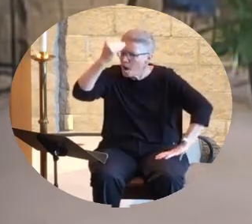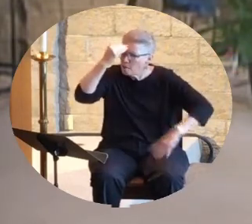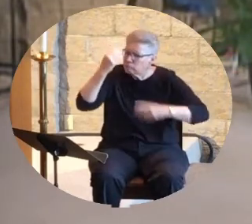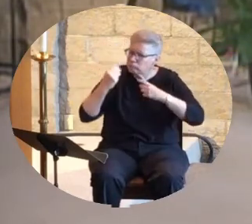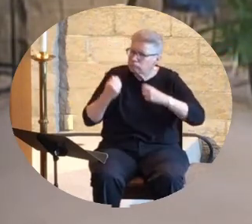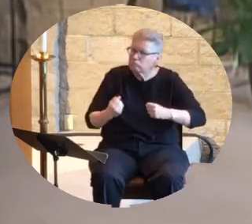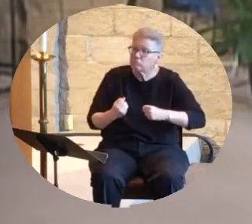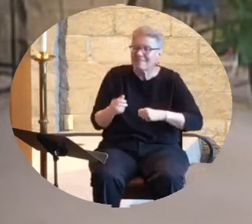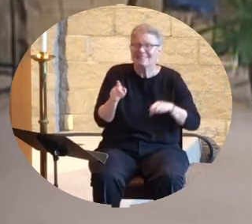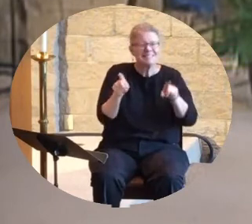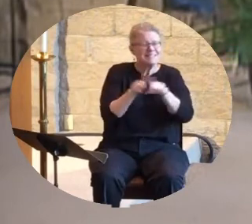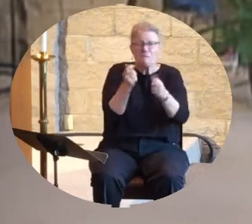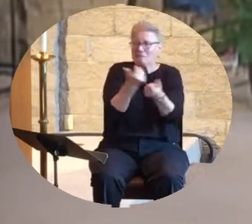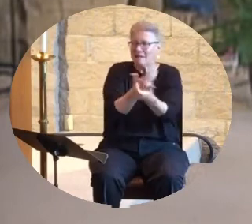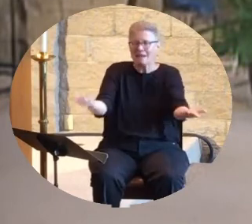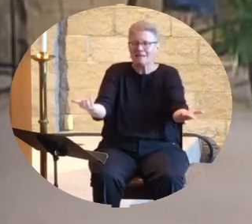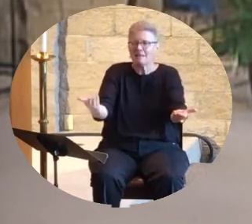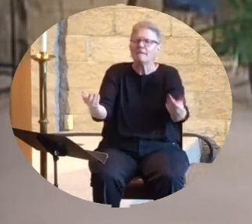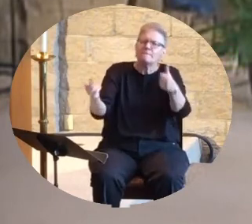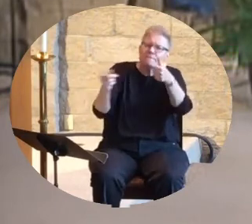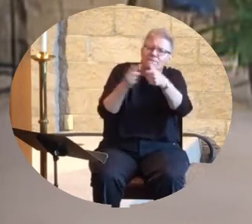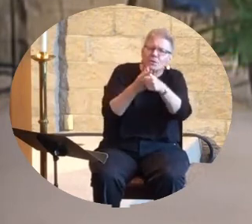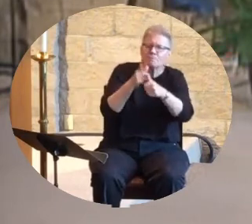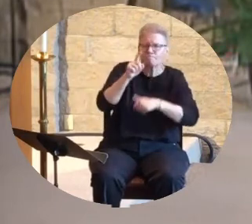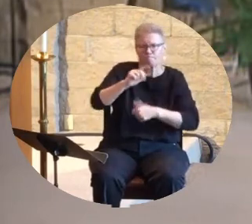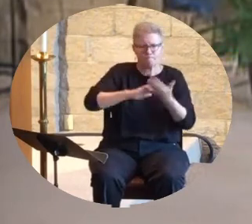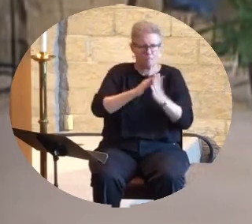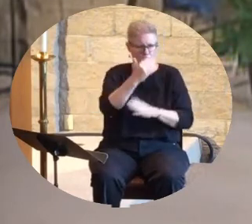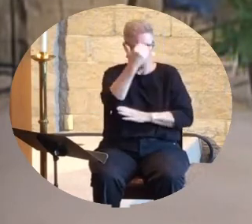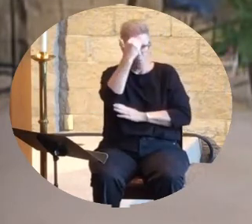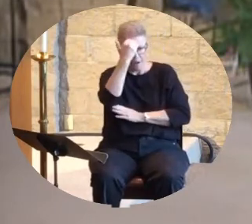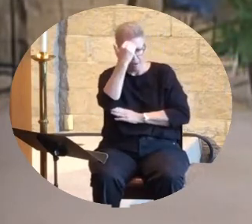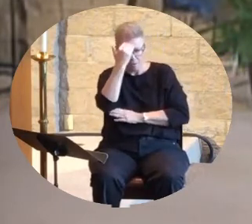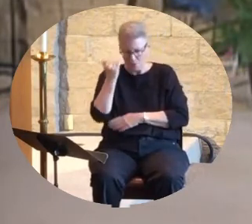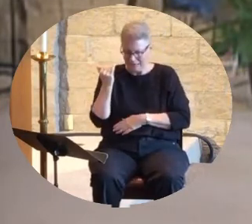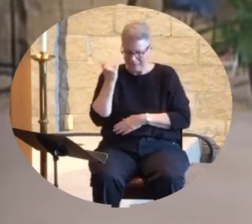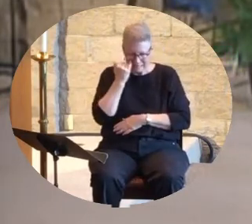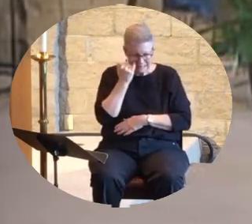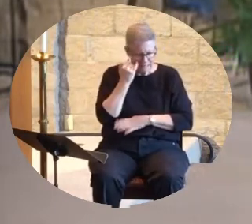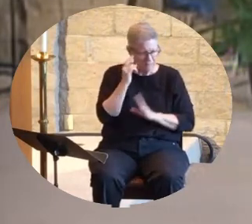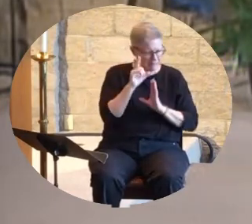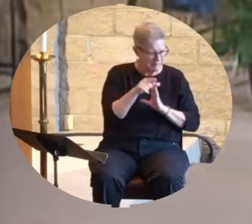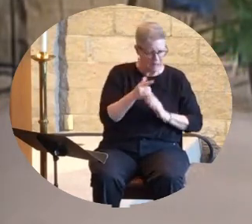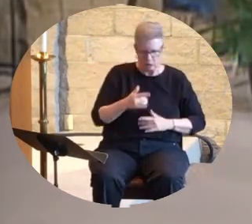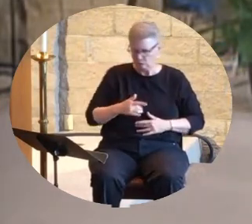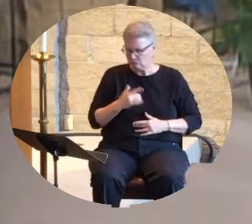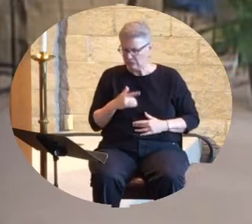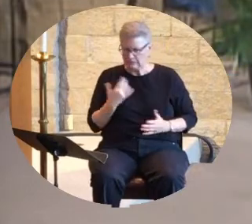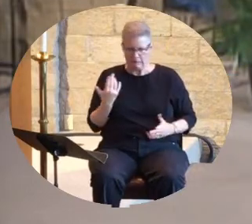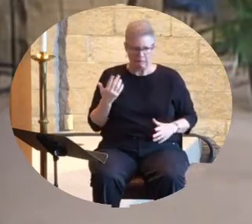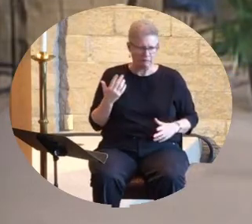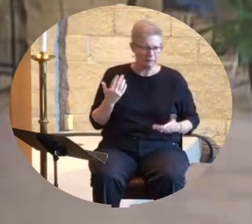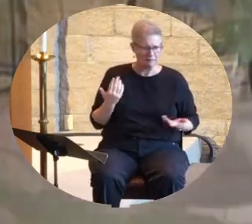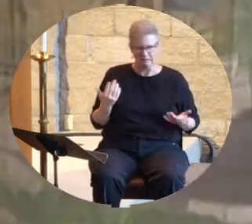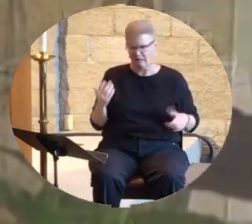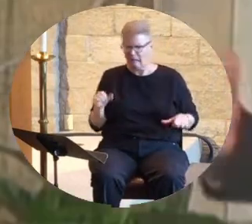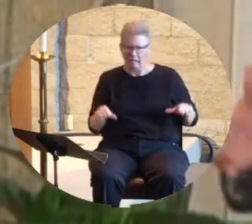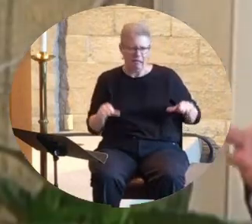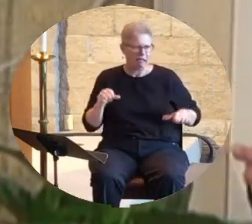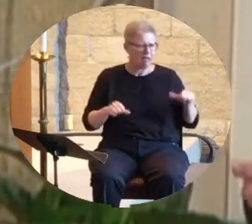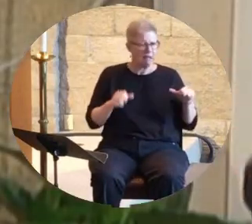with awareness. We become aware. And then when we are out of sorts for whatever it is, a slump day or it's not working out,